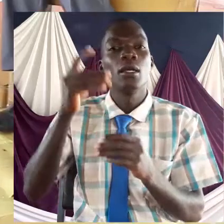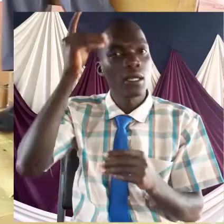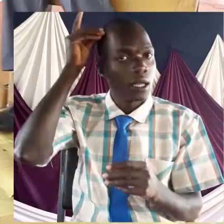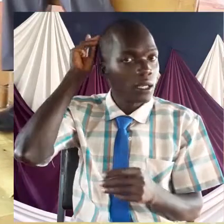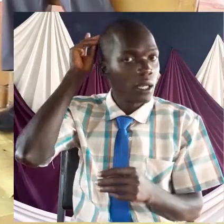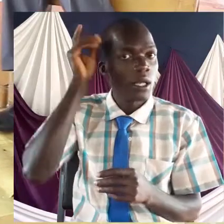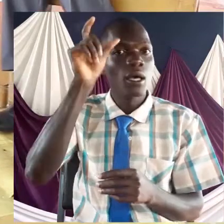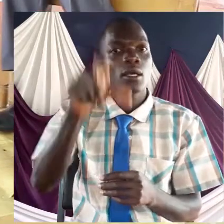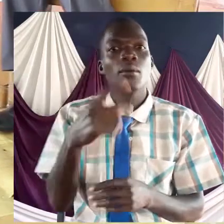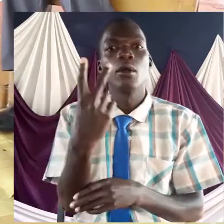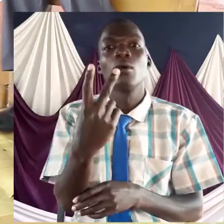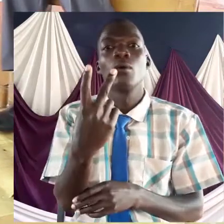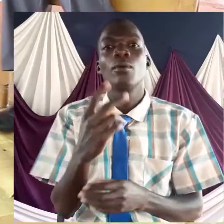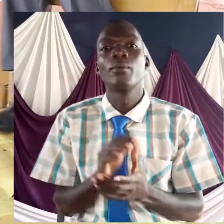2,